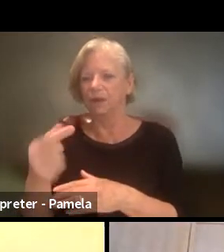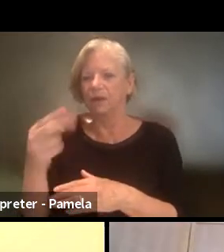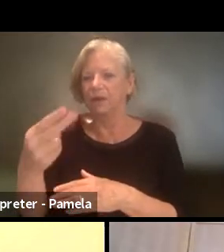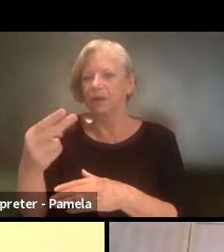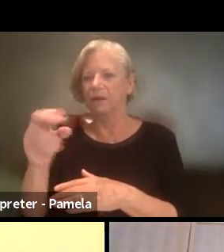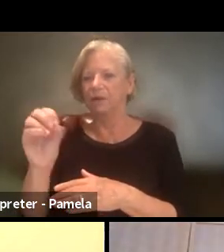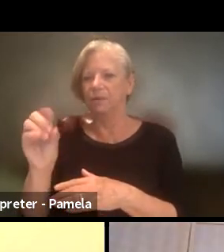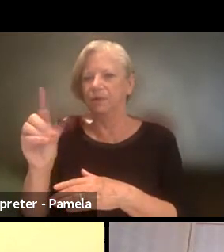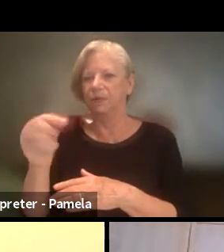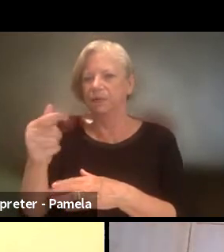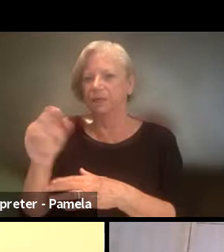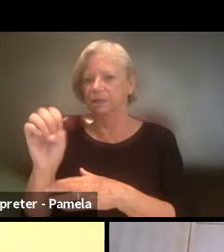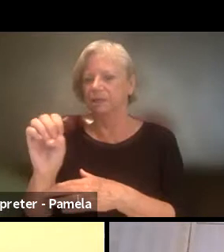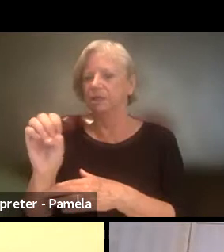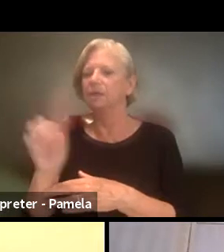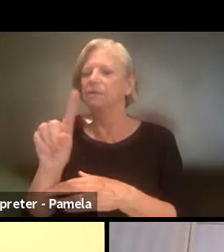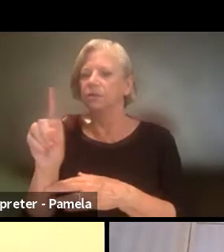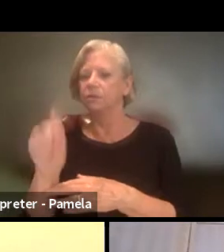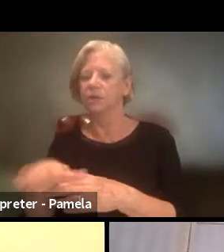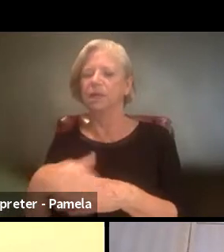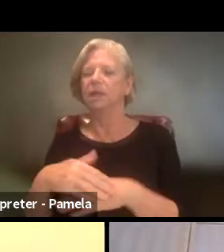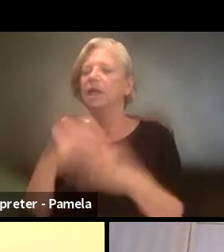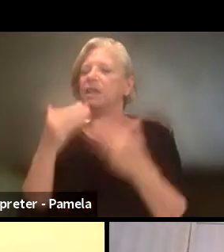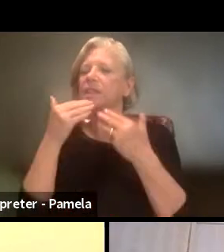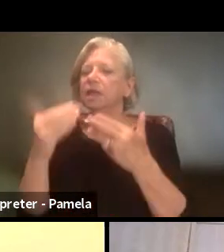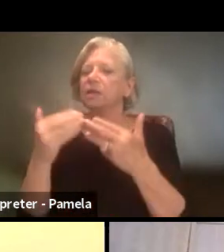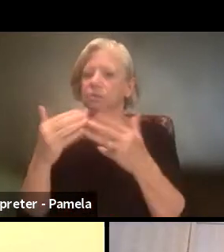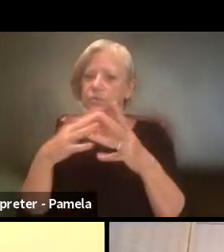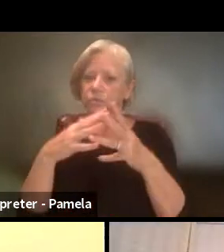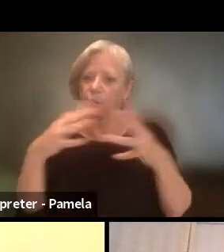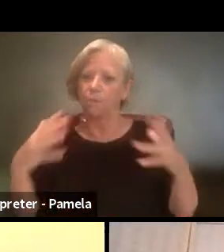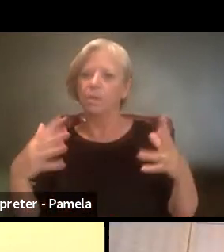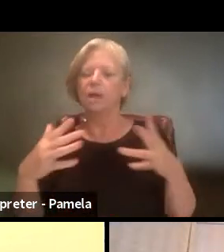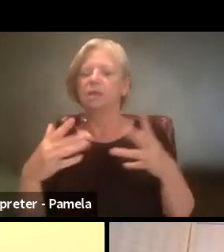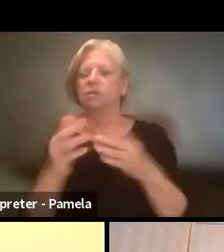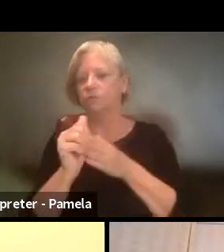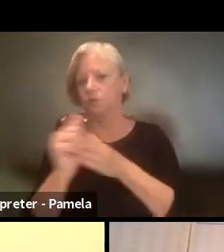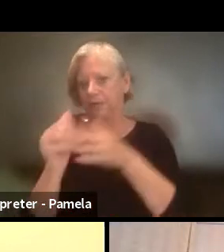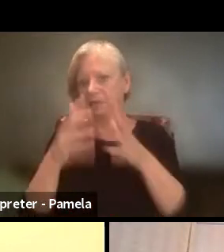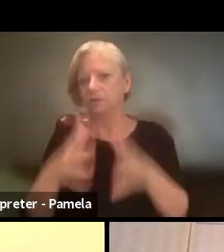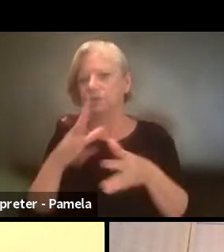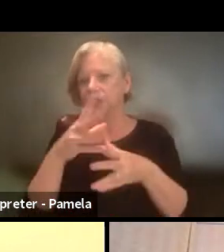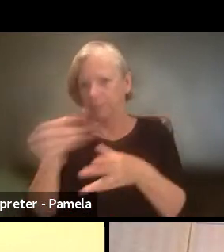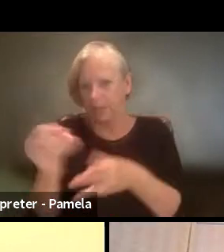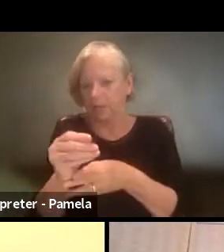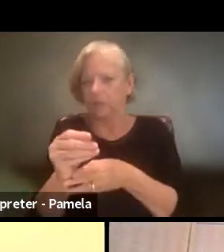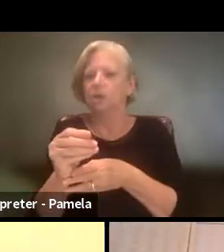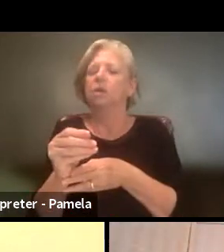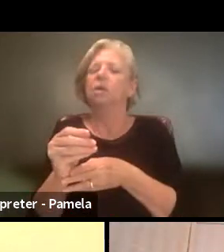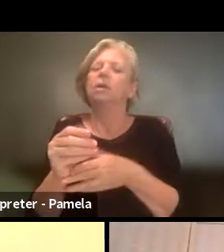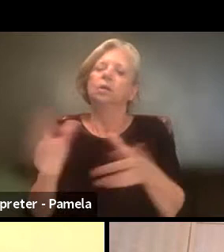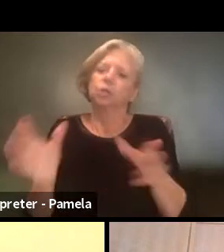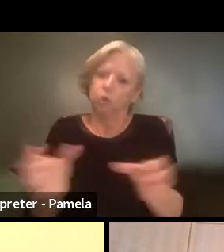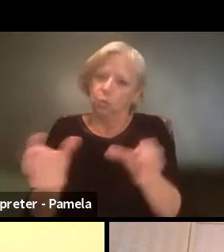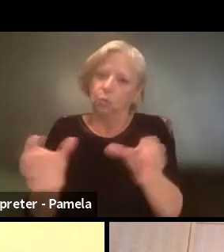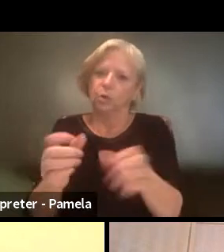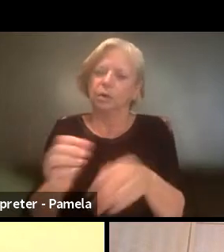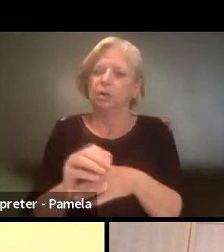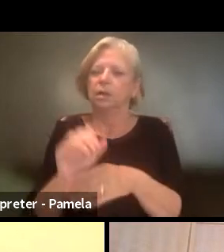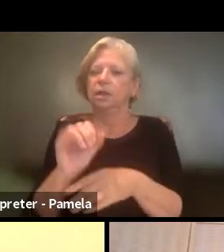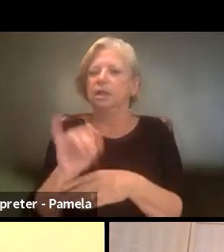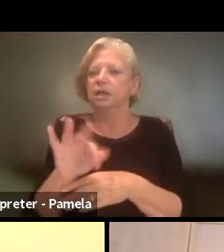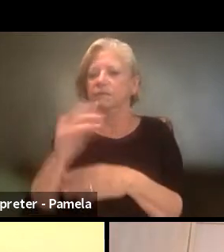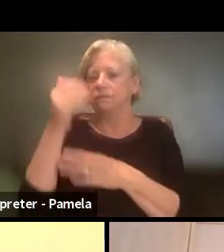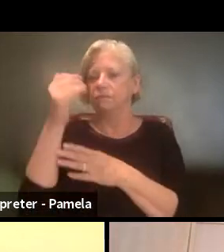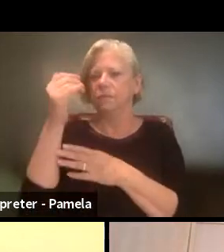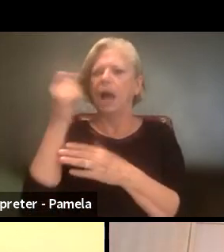I and Sahir, thank you so much for your leadership and the work that you're doing. We all appreciate it and very impressed by it. If you know,